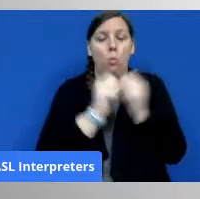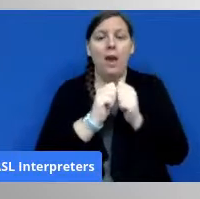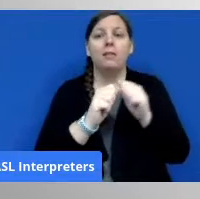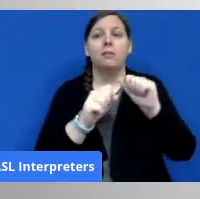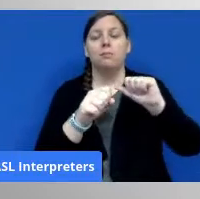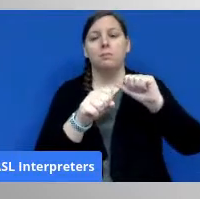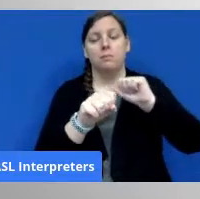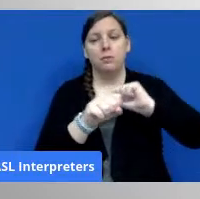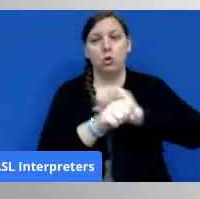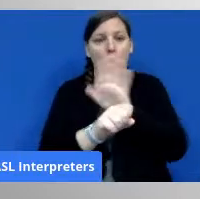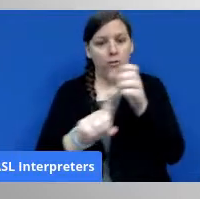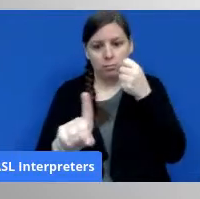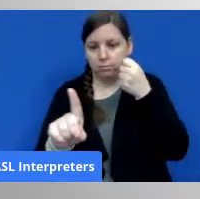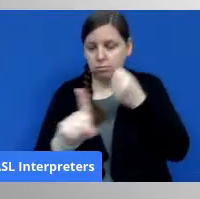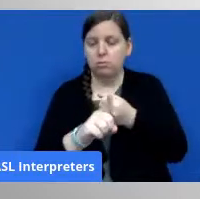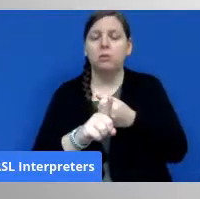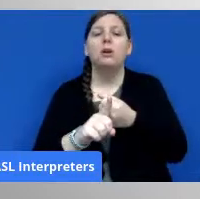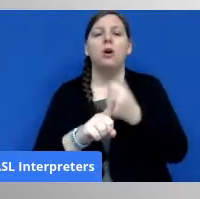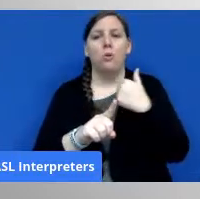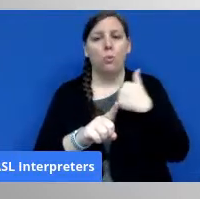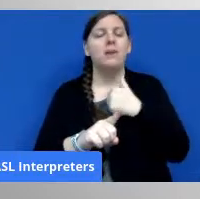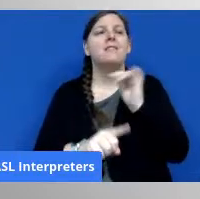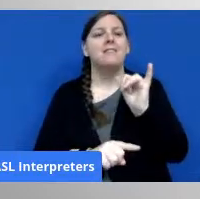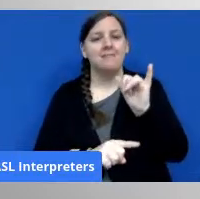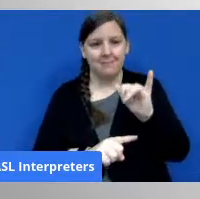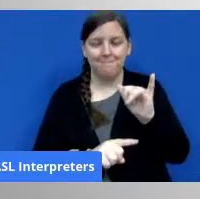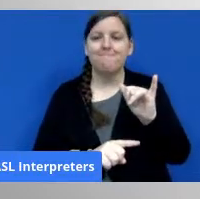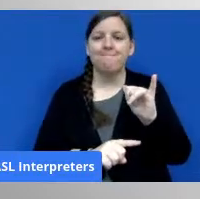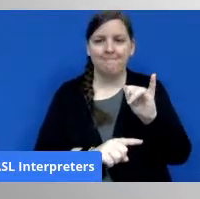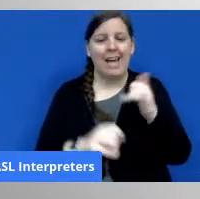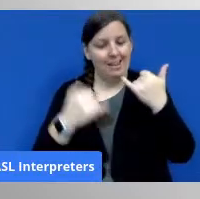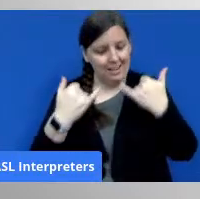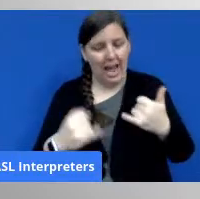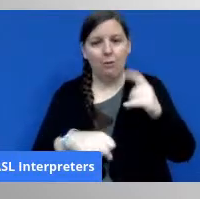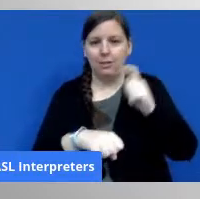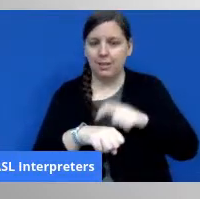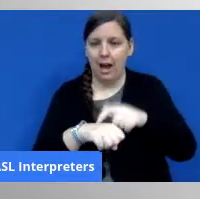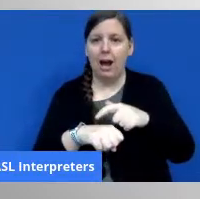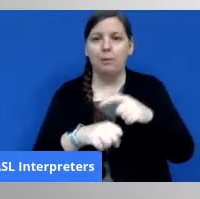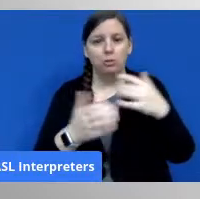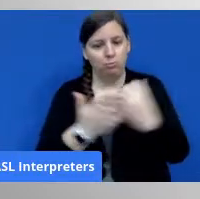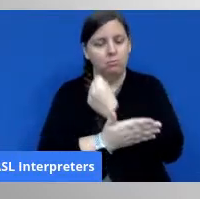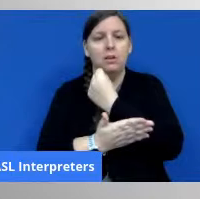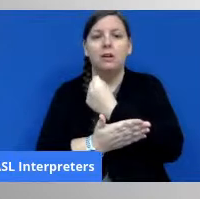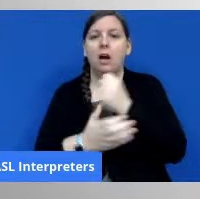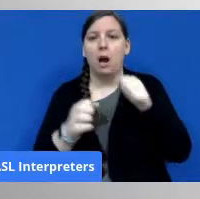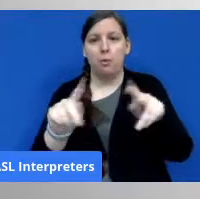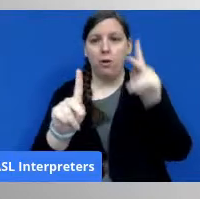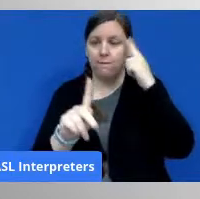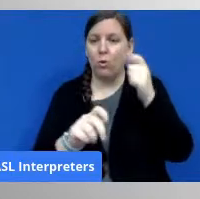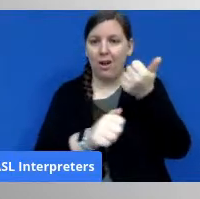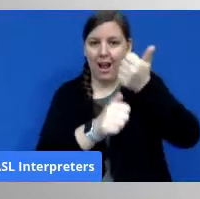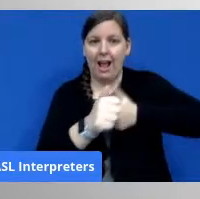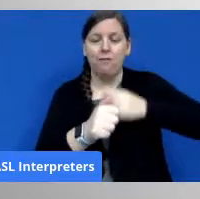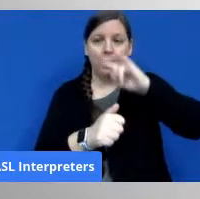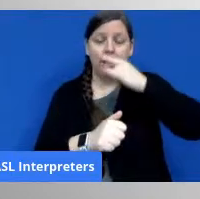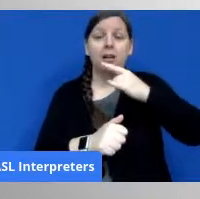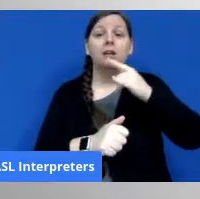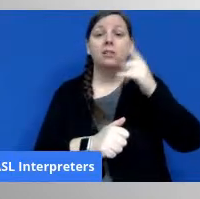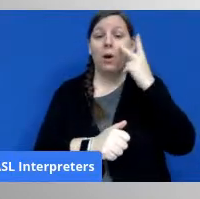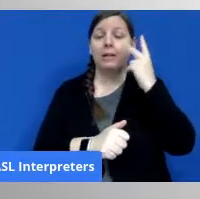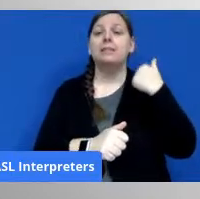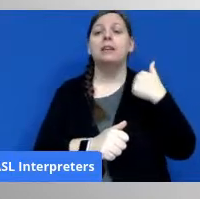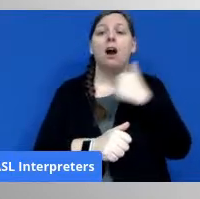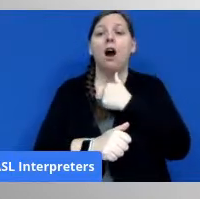every kid really does have an opportunity. So I see a rebuilding in our future, but it's, you know, we're